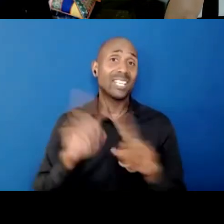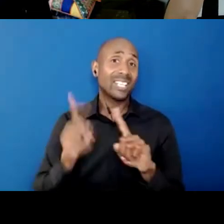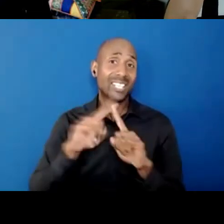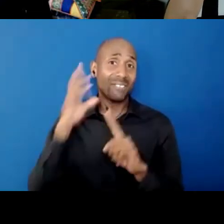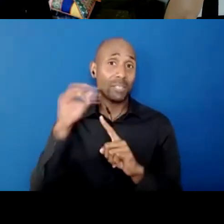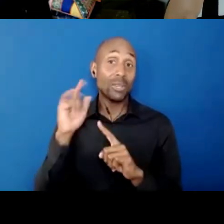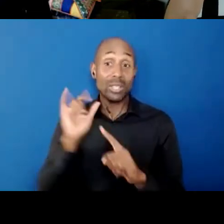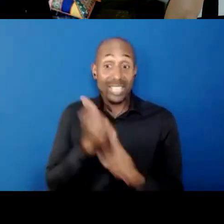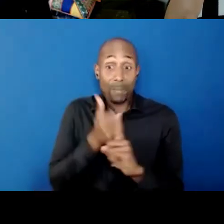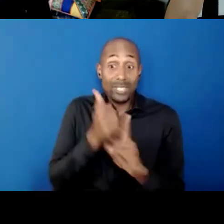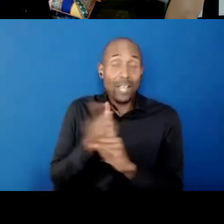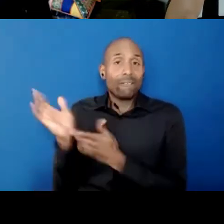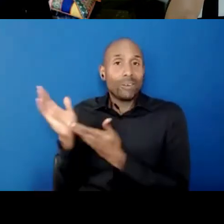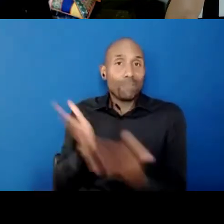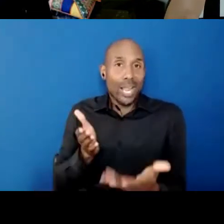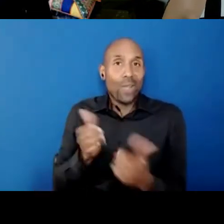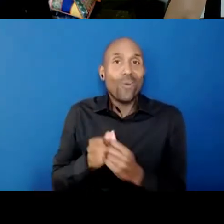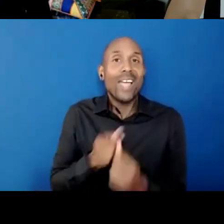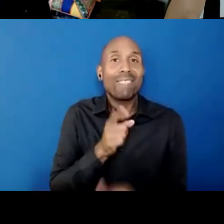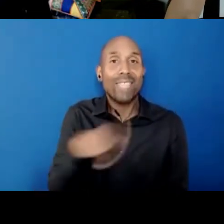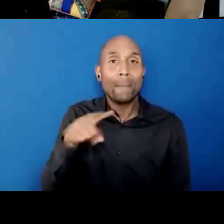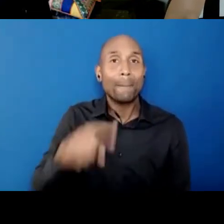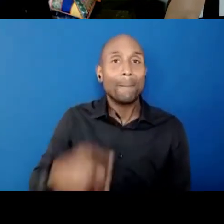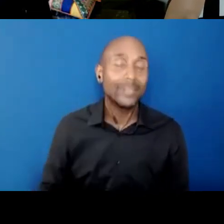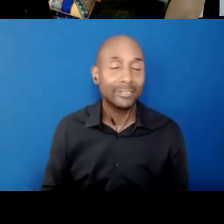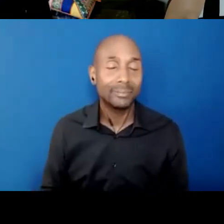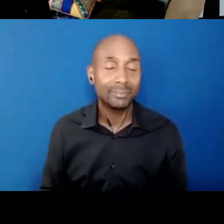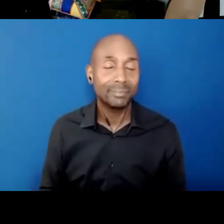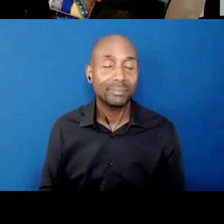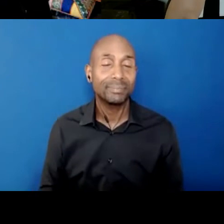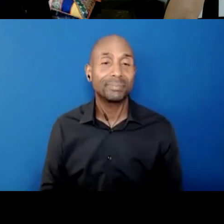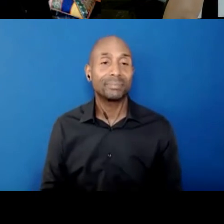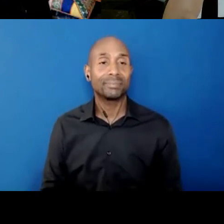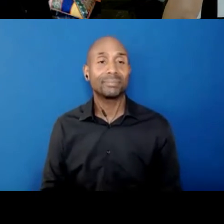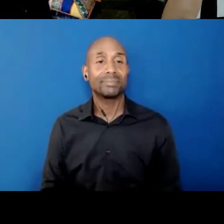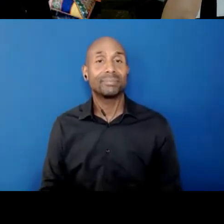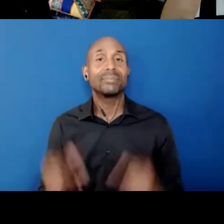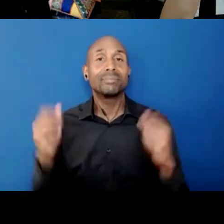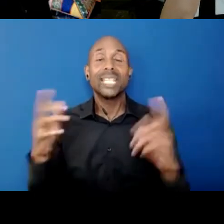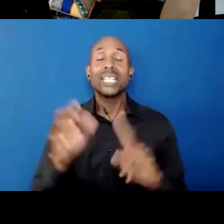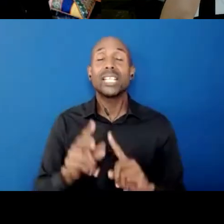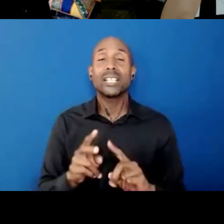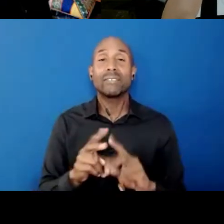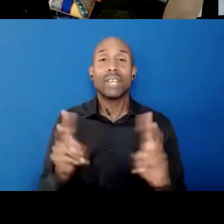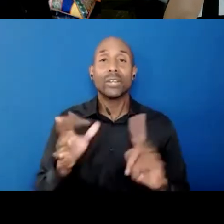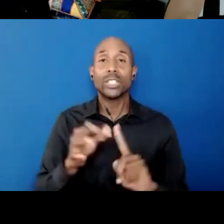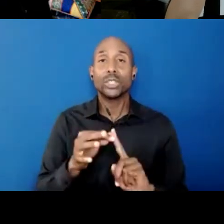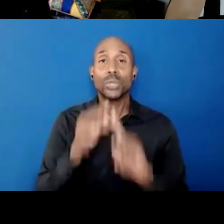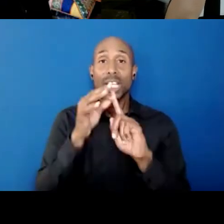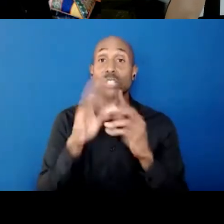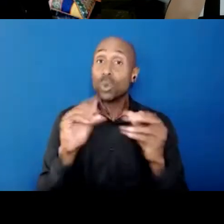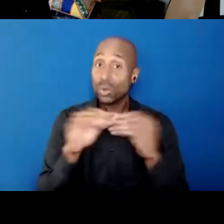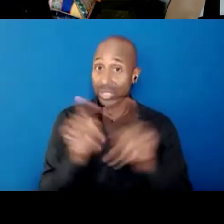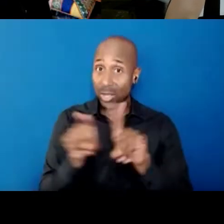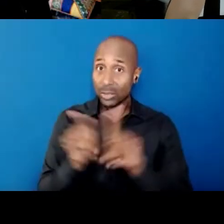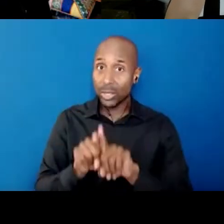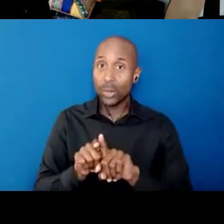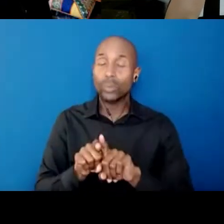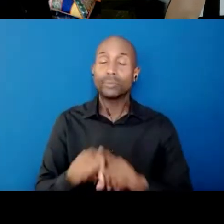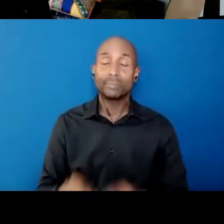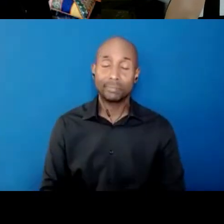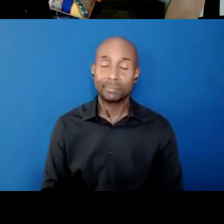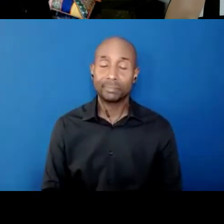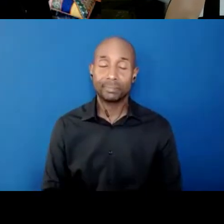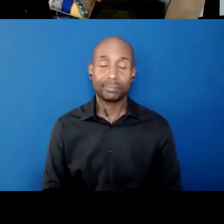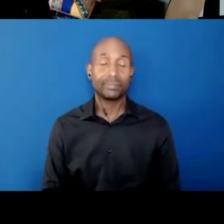bring, and some really unique stories to share. And that's something that we as a team